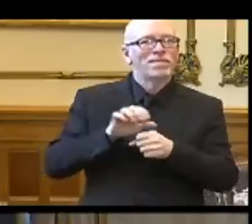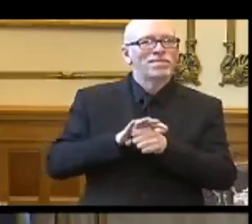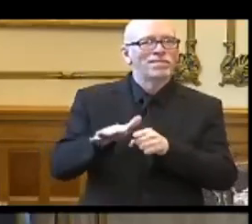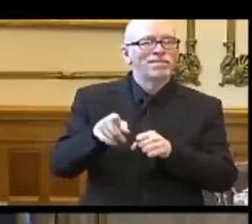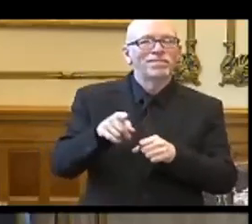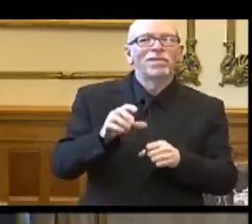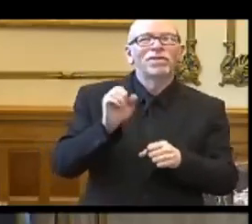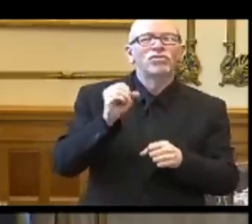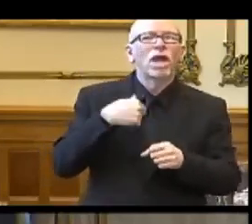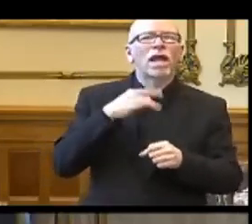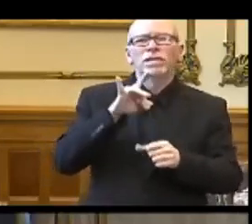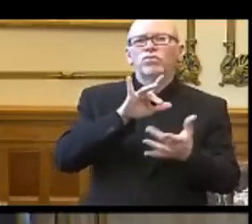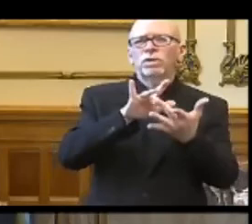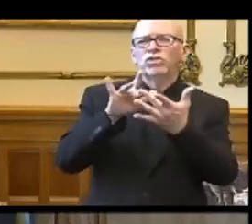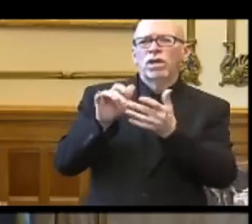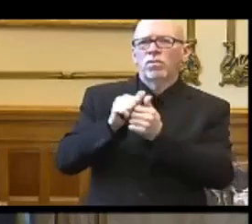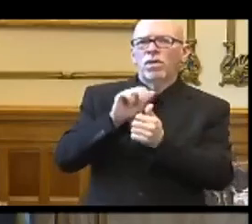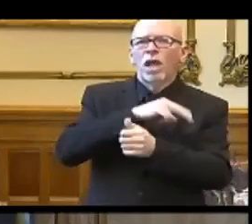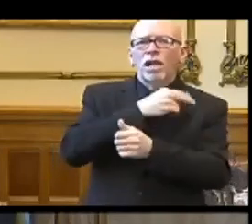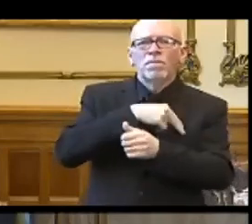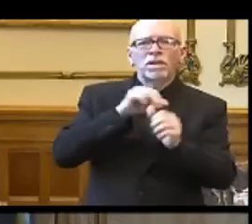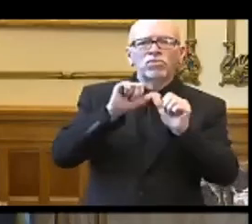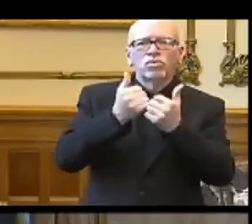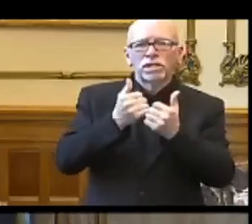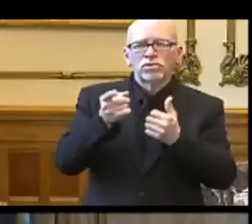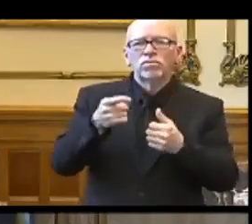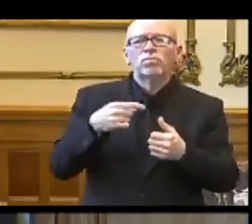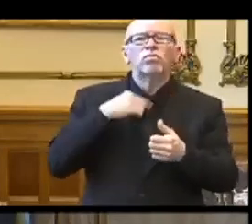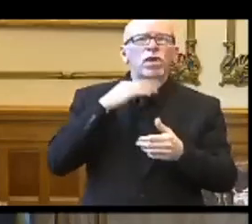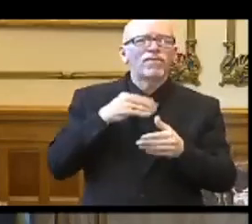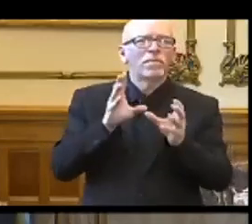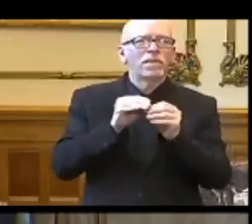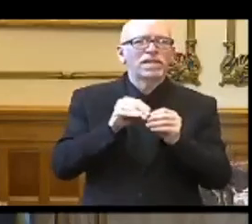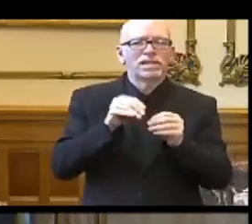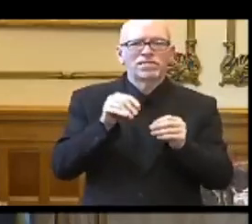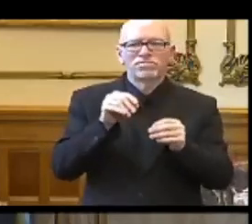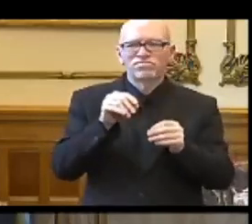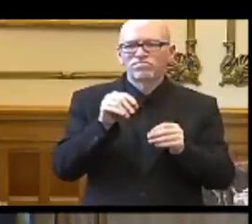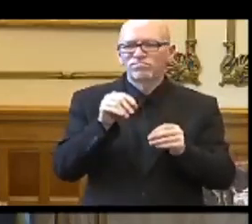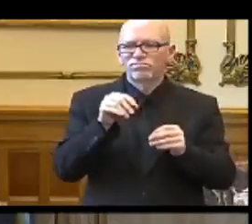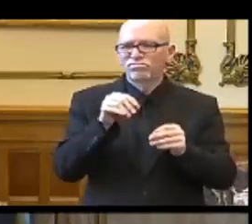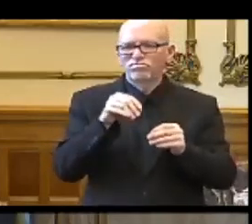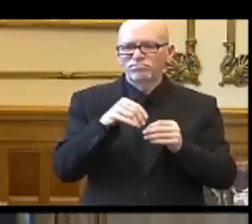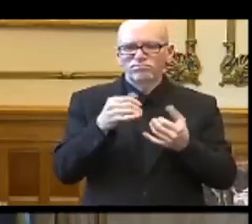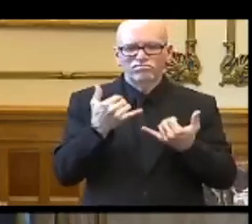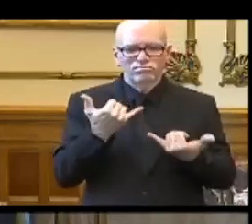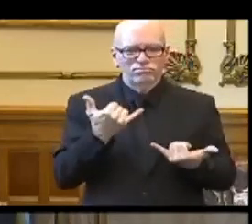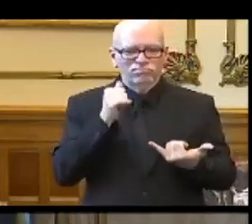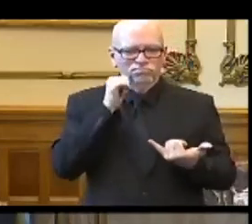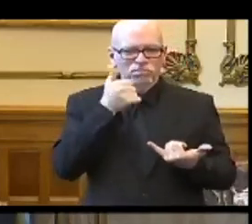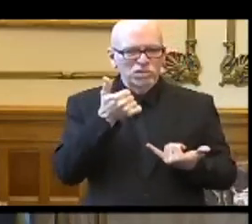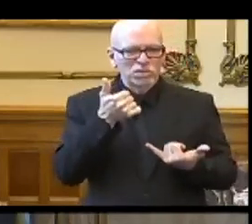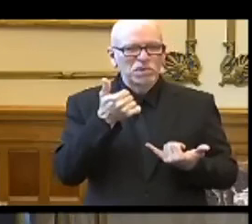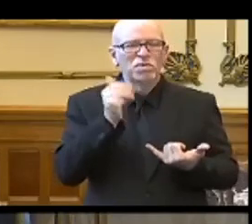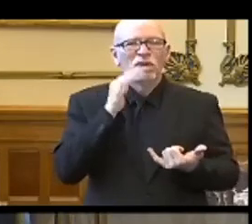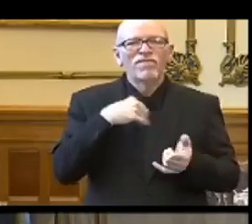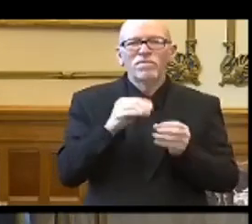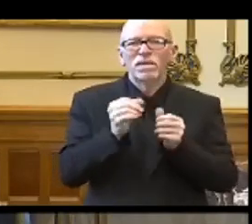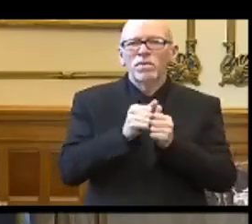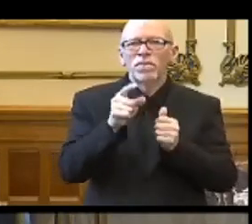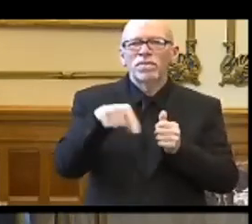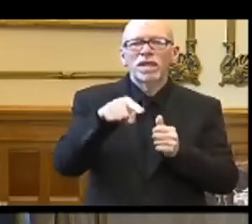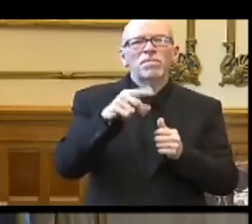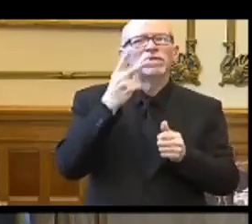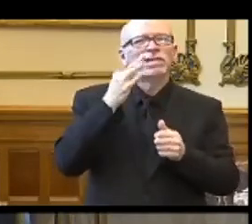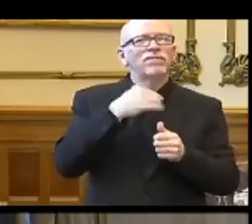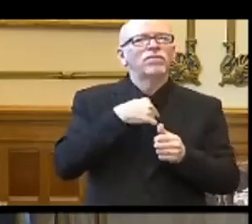I've actually reached out to the Hospital Association, and we'll have a meeting in the next probably 24 to 36 hours with them to see how